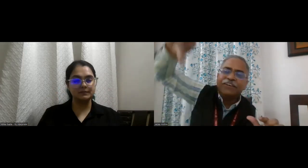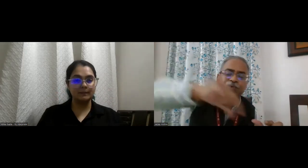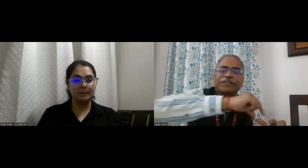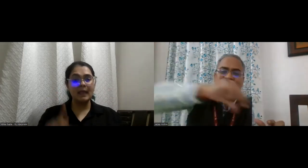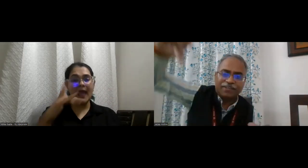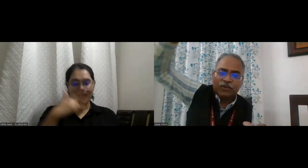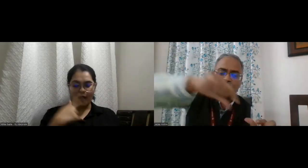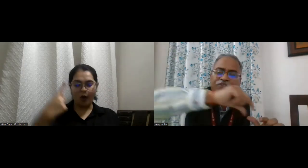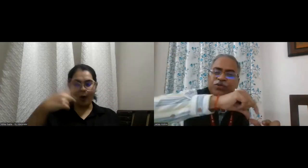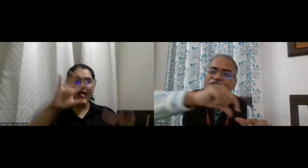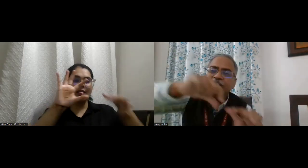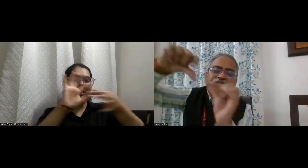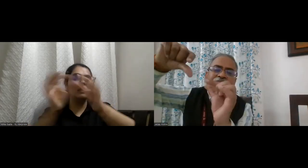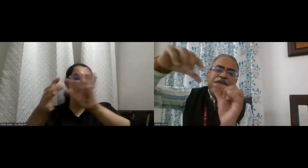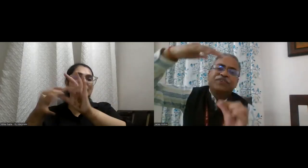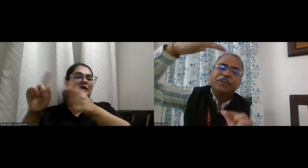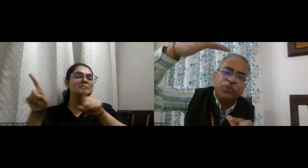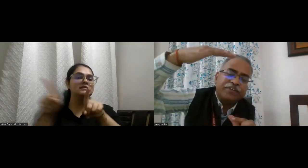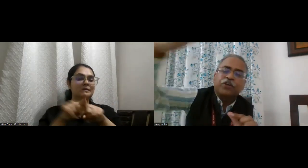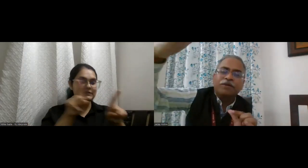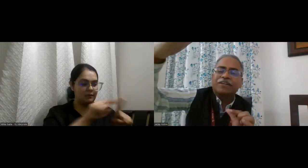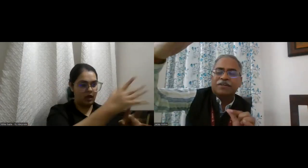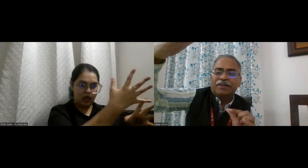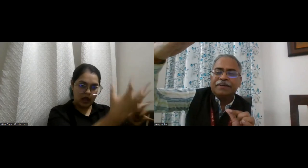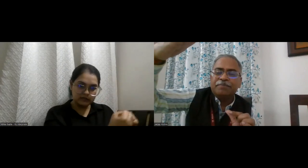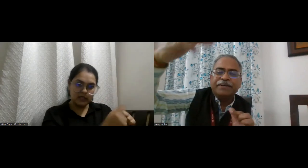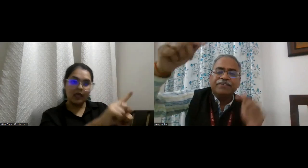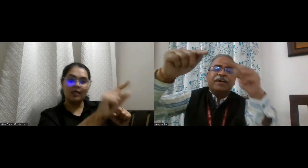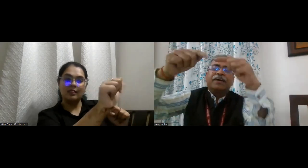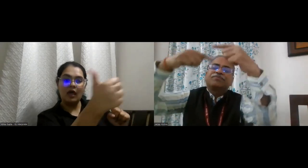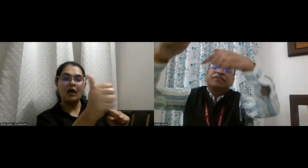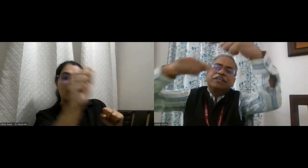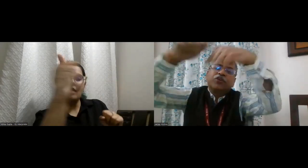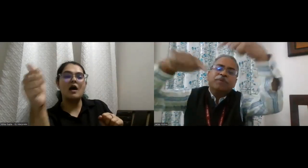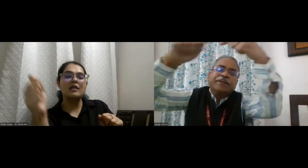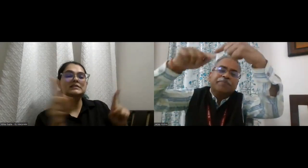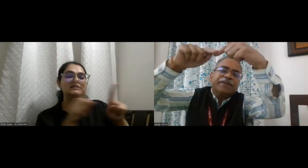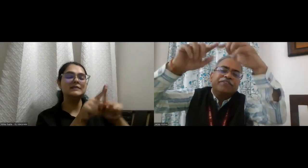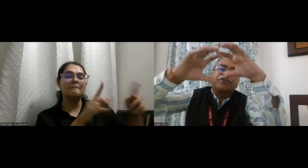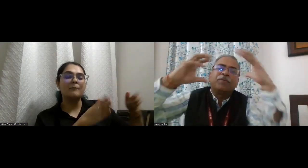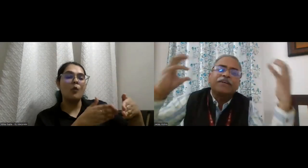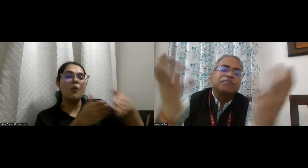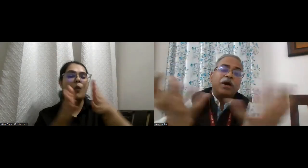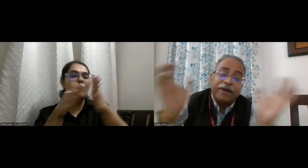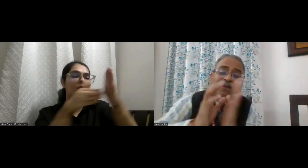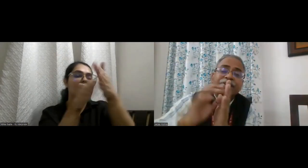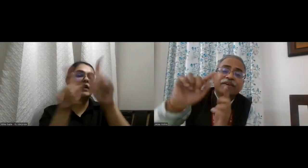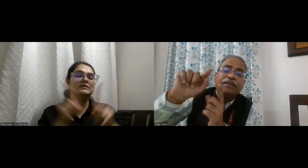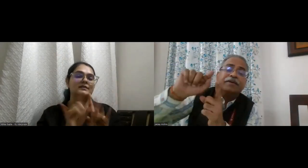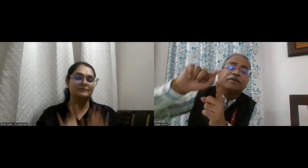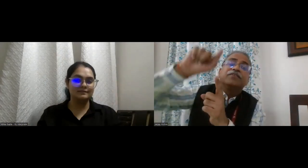is linked together. Once you achieve, and then you get the economic independence, and further economic independence, economic